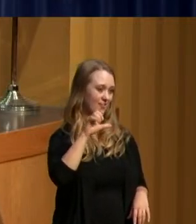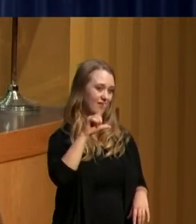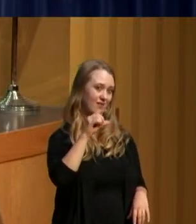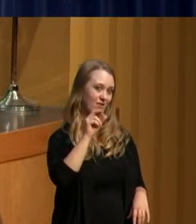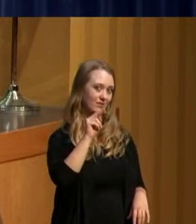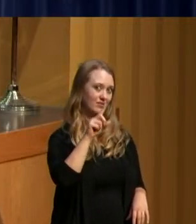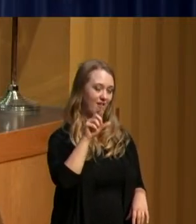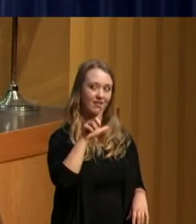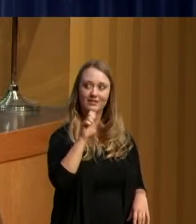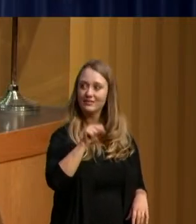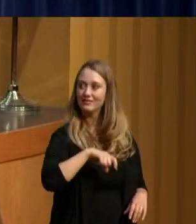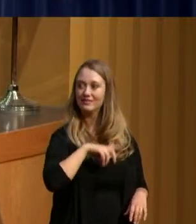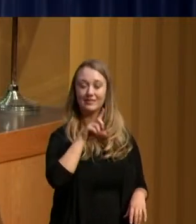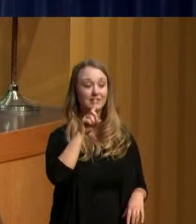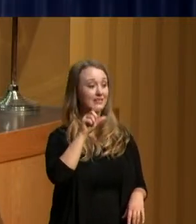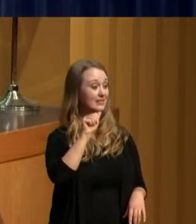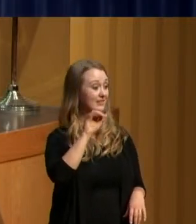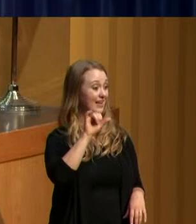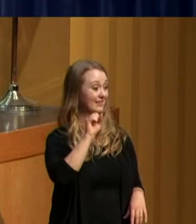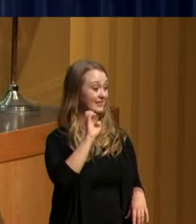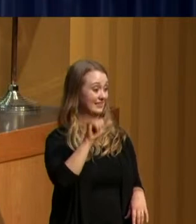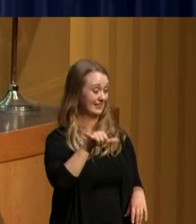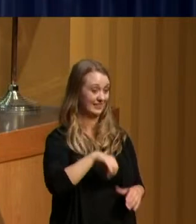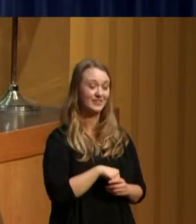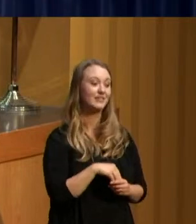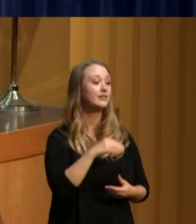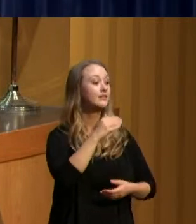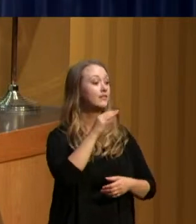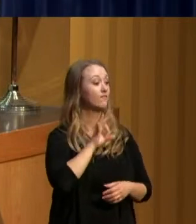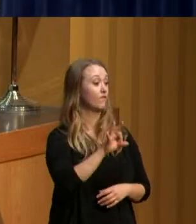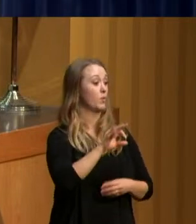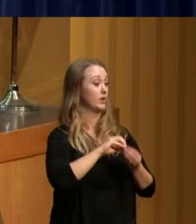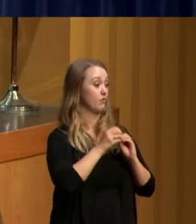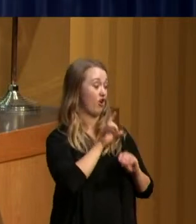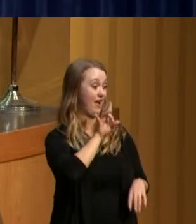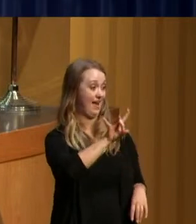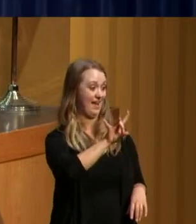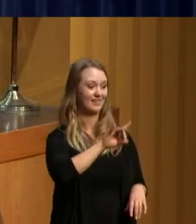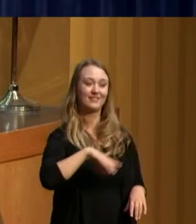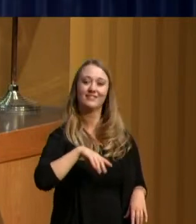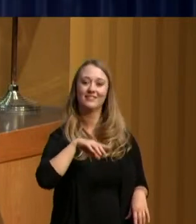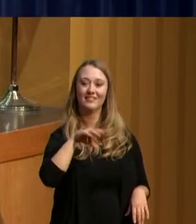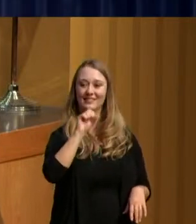Daisy Arredondo. Forward number 8, Zalma Torres.